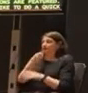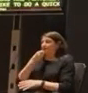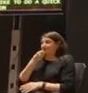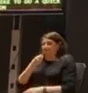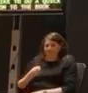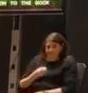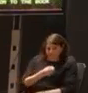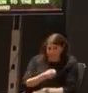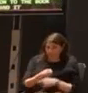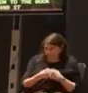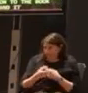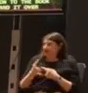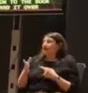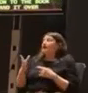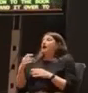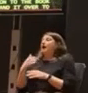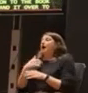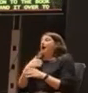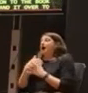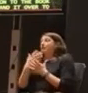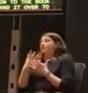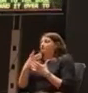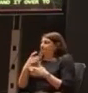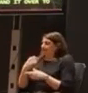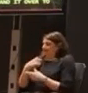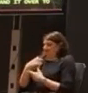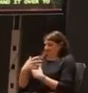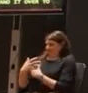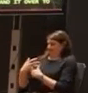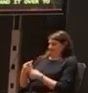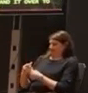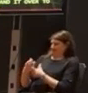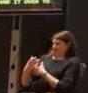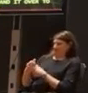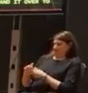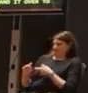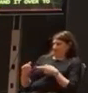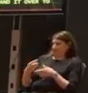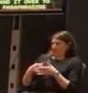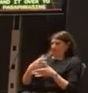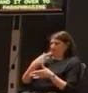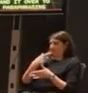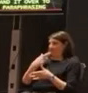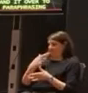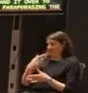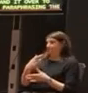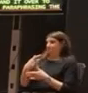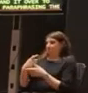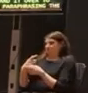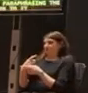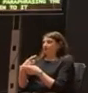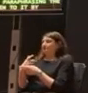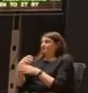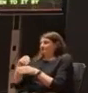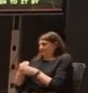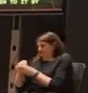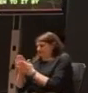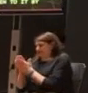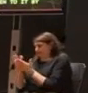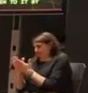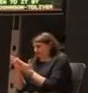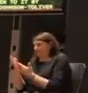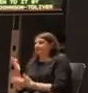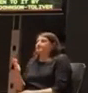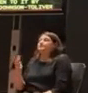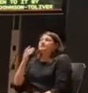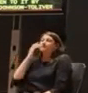Mary. I'm paraphrasing the praise given to it by Stephanie Johnson Tolliver, president of the Black Heritage